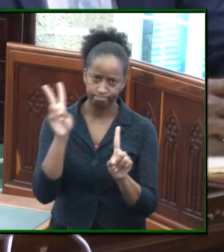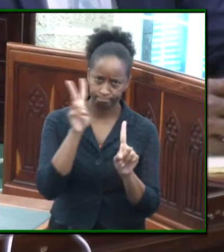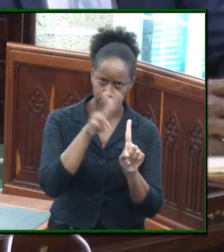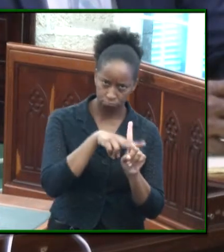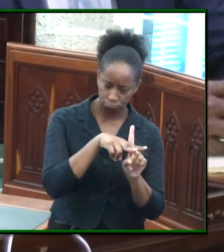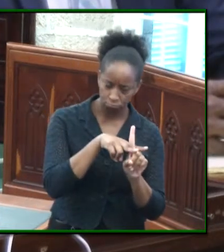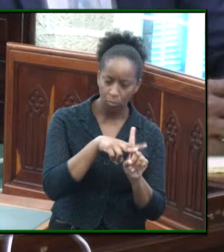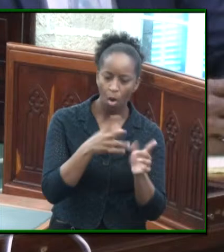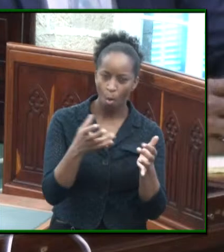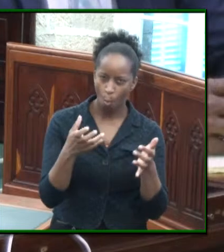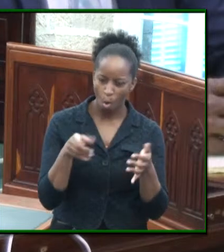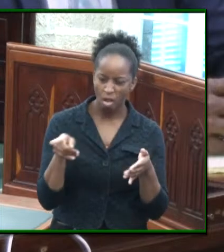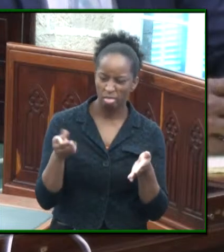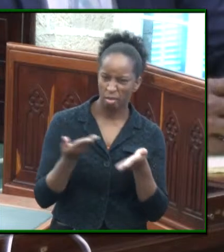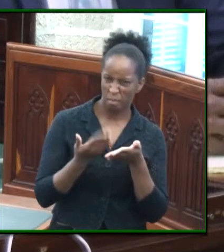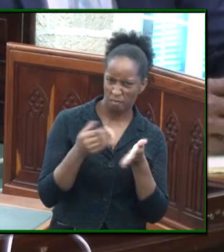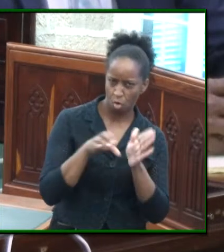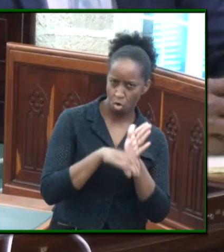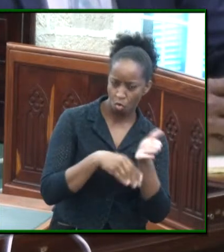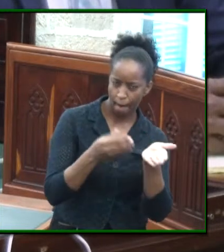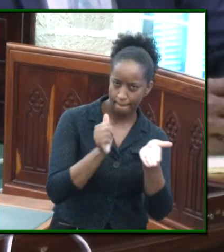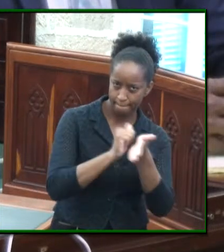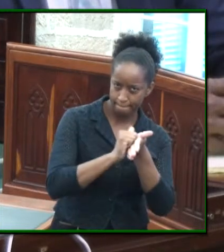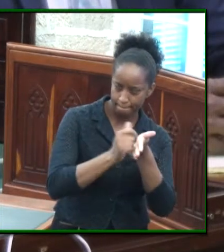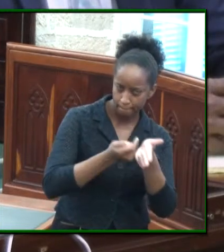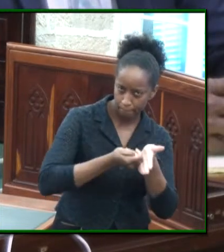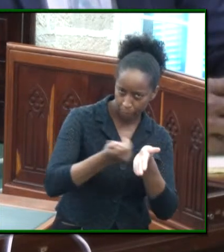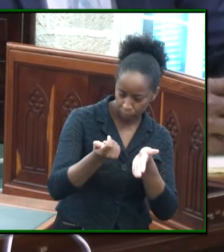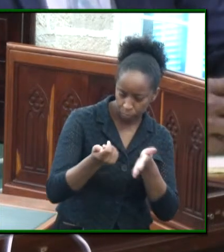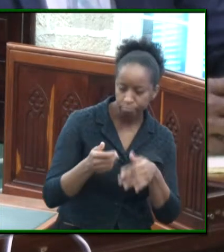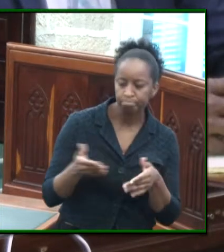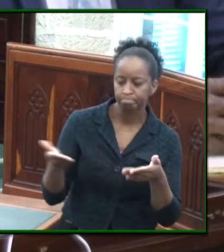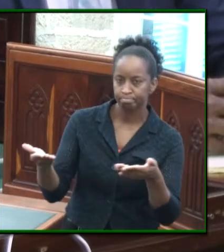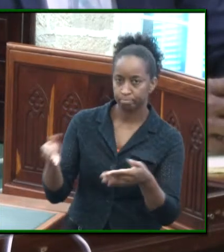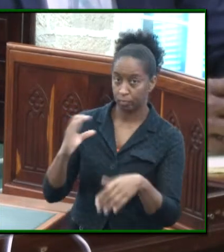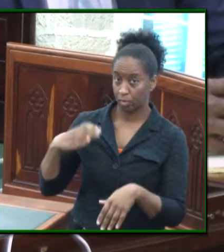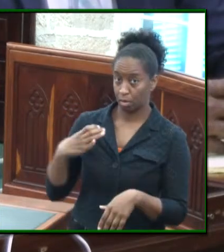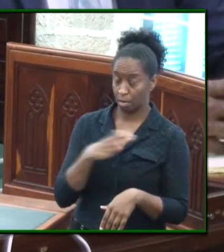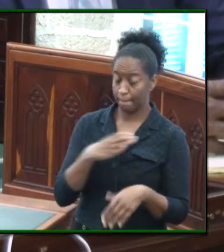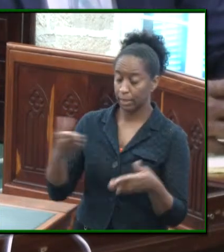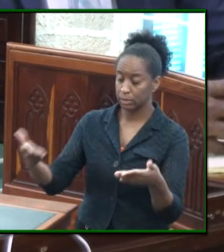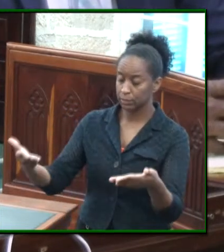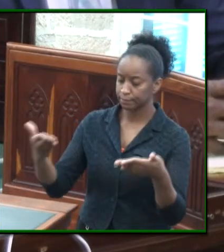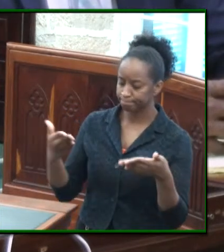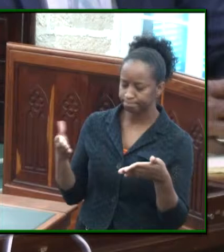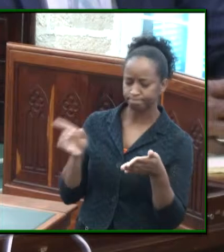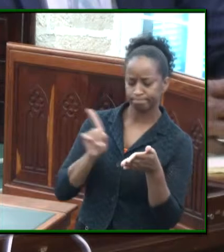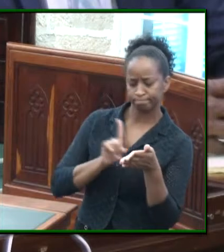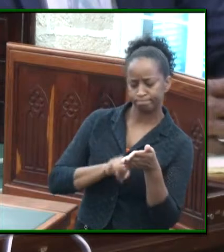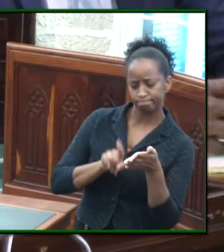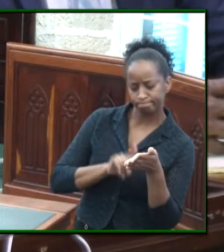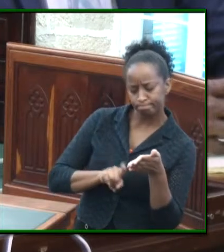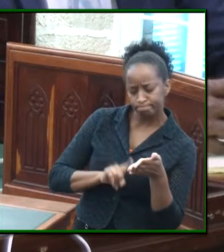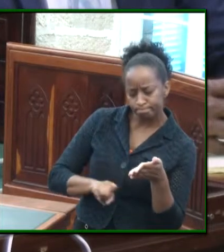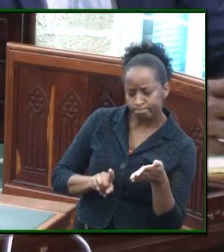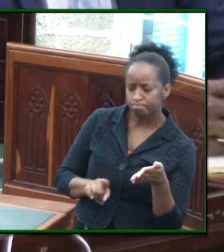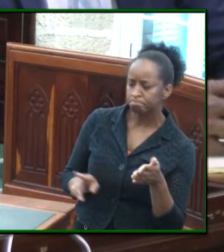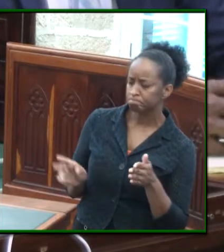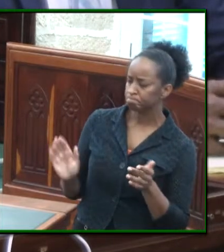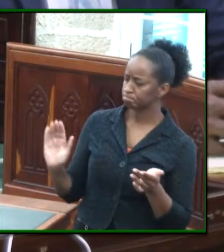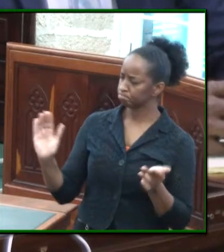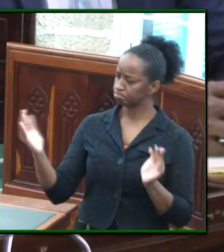is there, the police are required to weigh in on his application